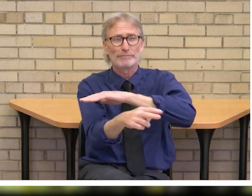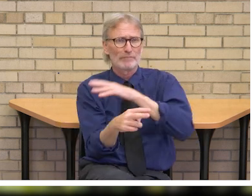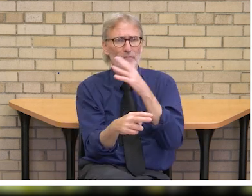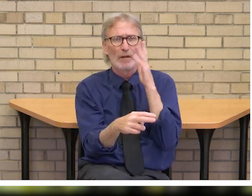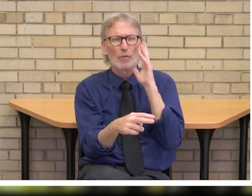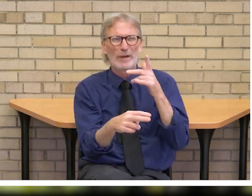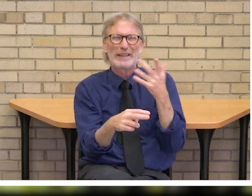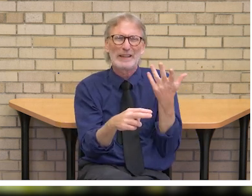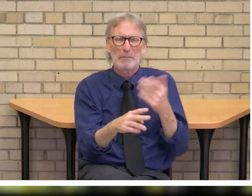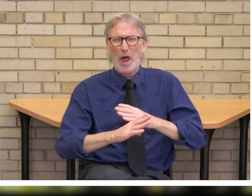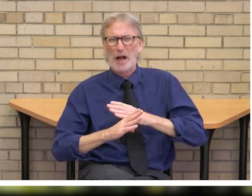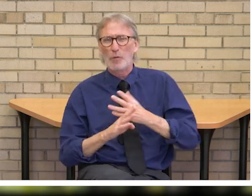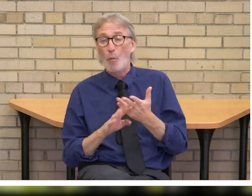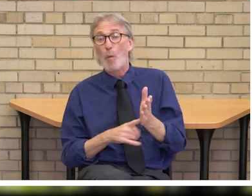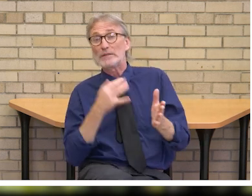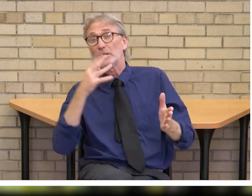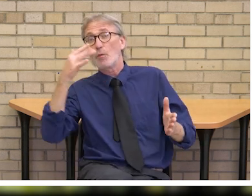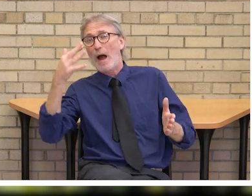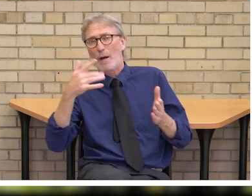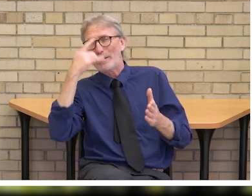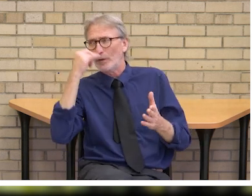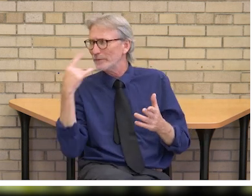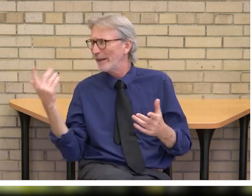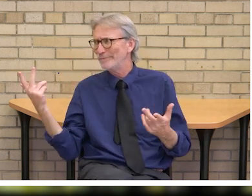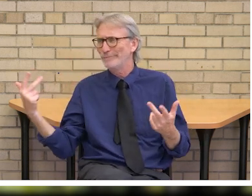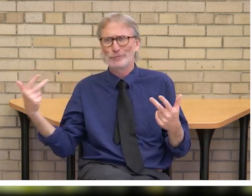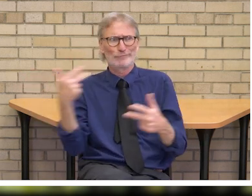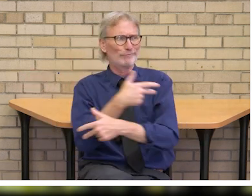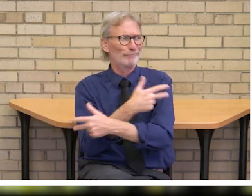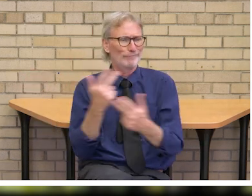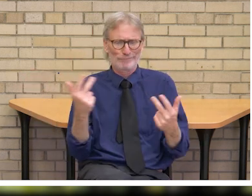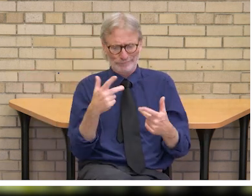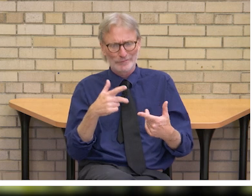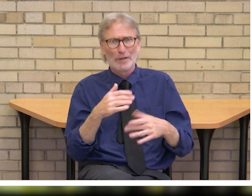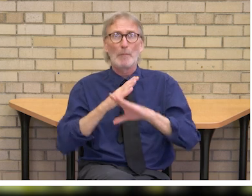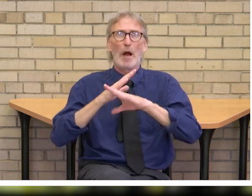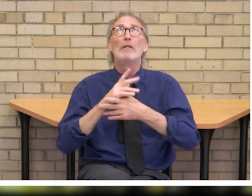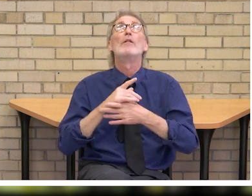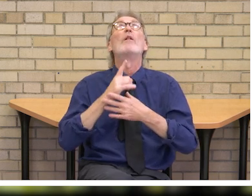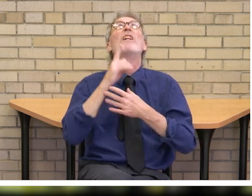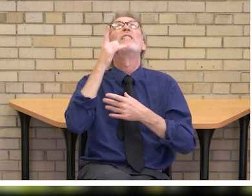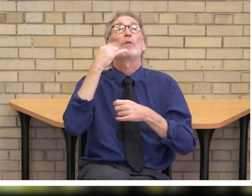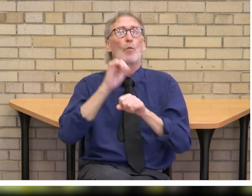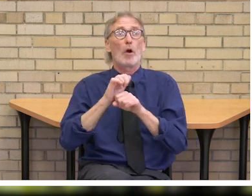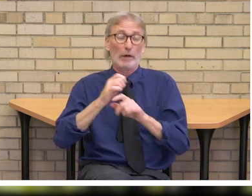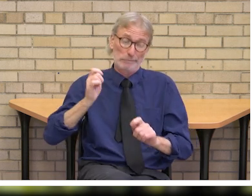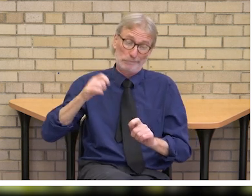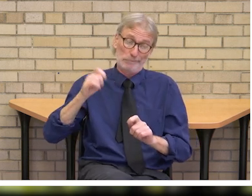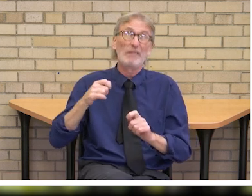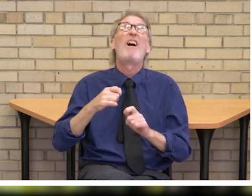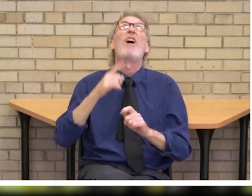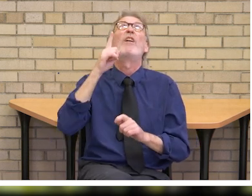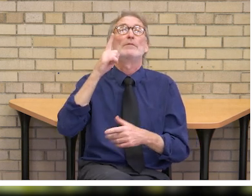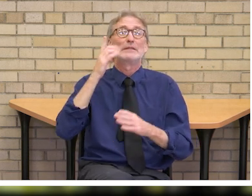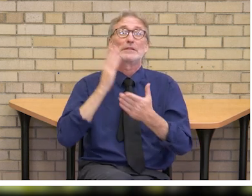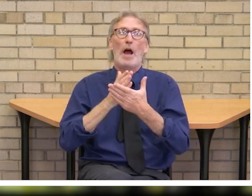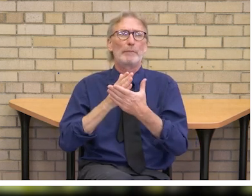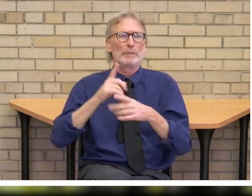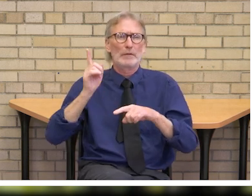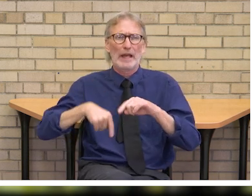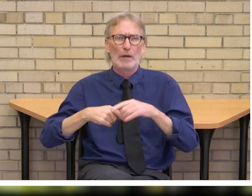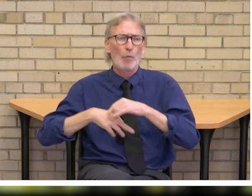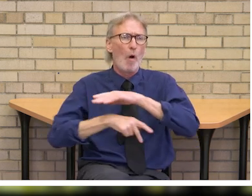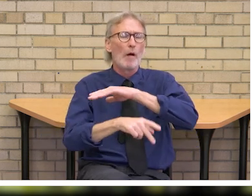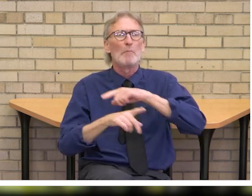occasional stoppages while the contractor is moving equipment or working directly overhead, but it will